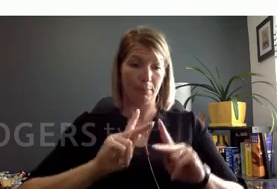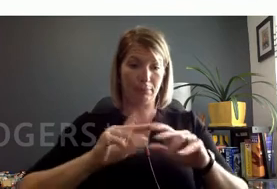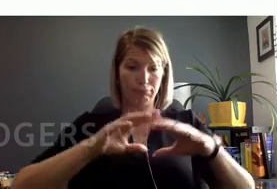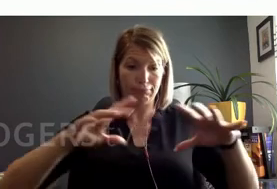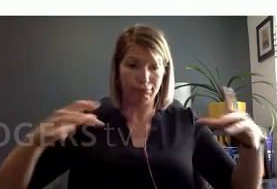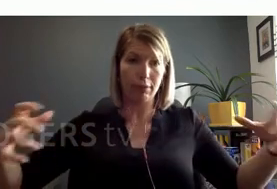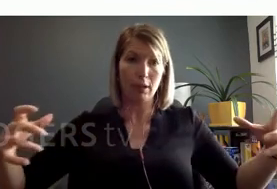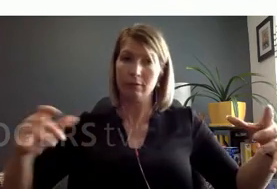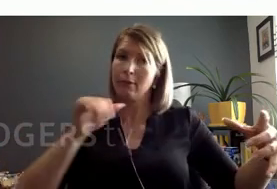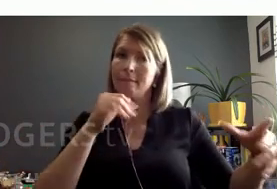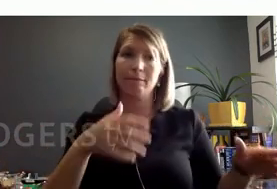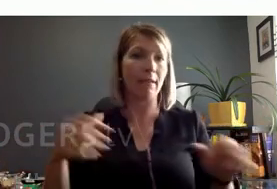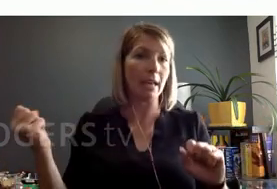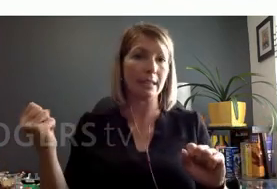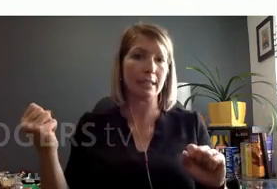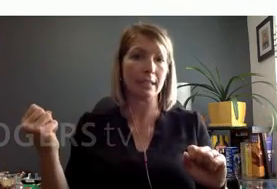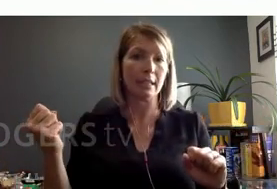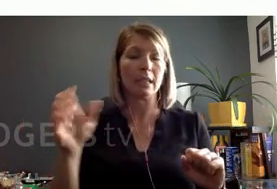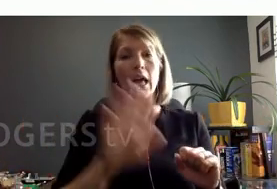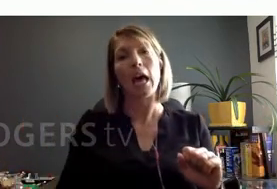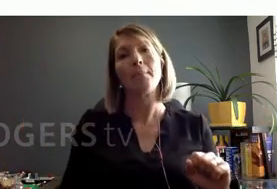decline in the last few years.